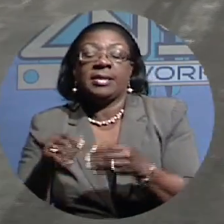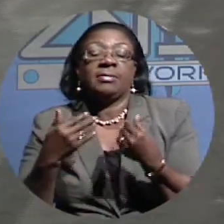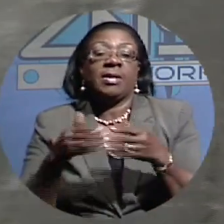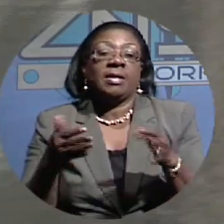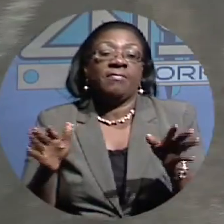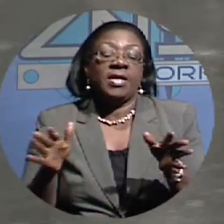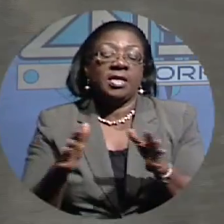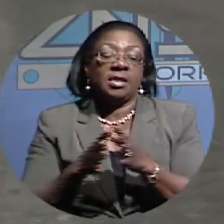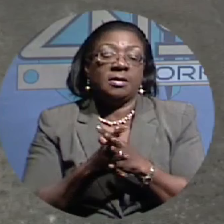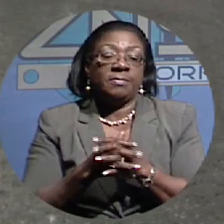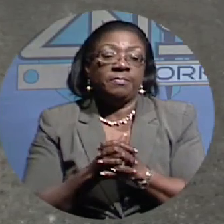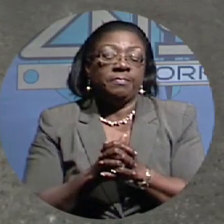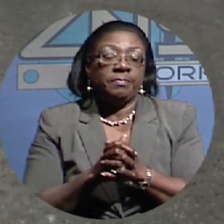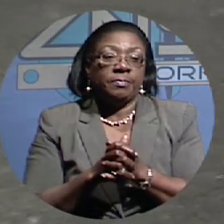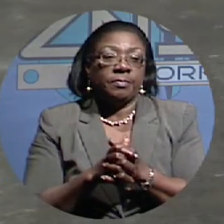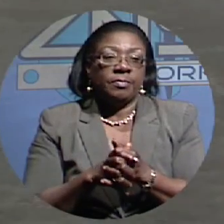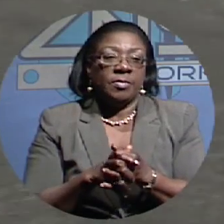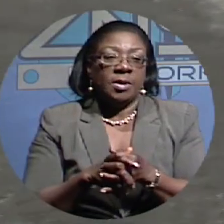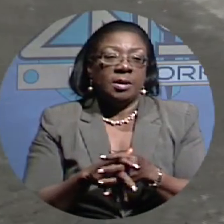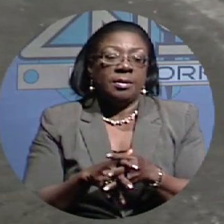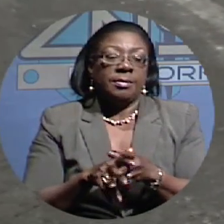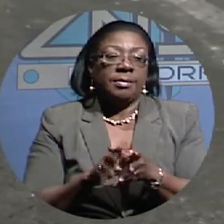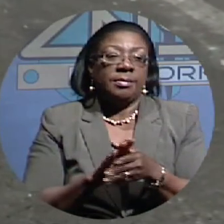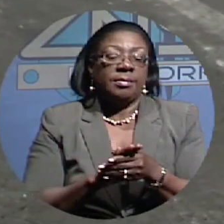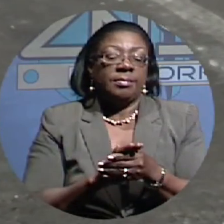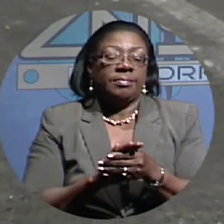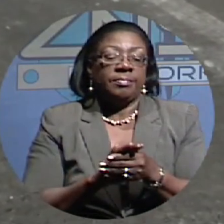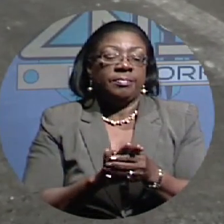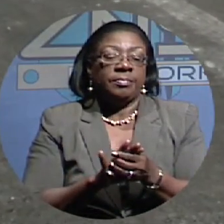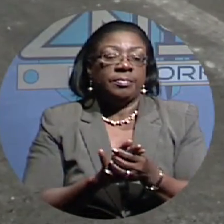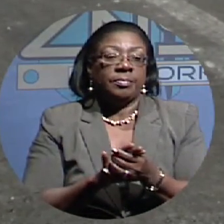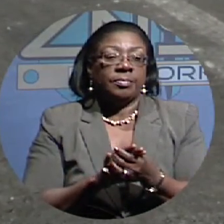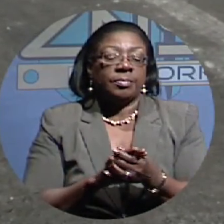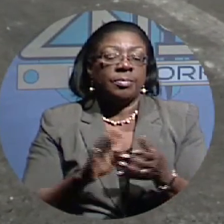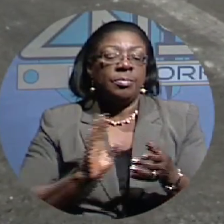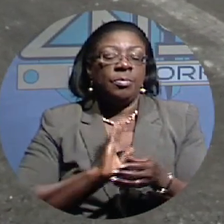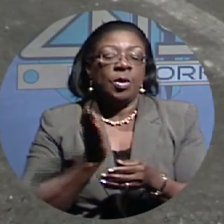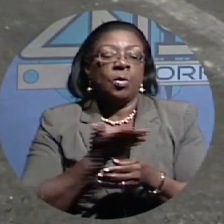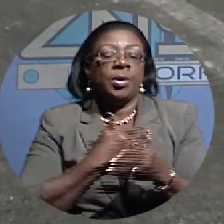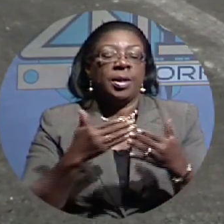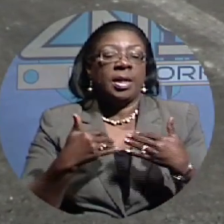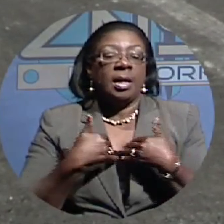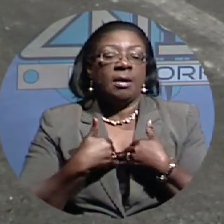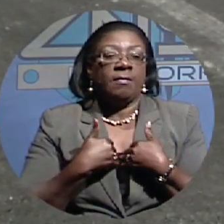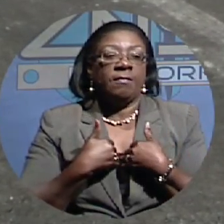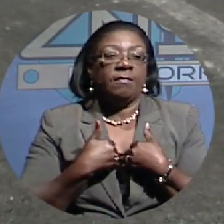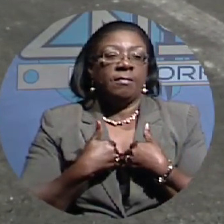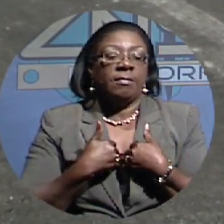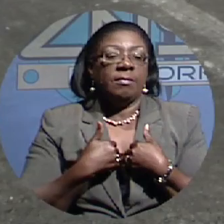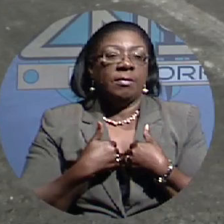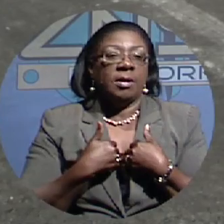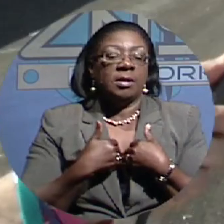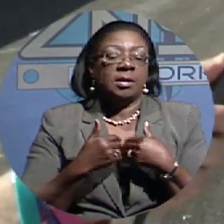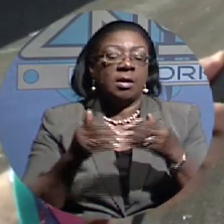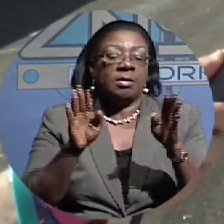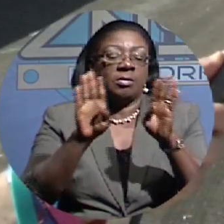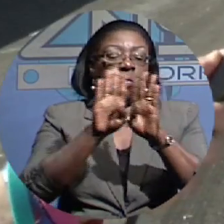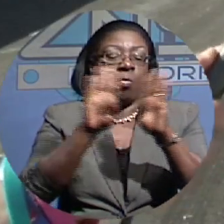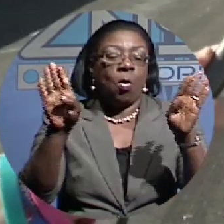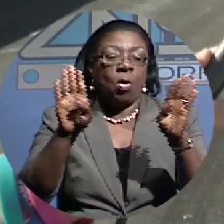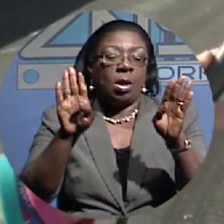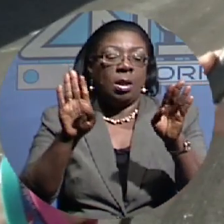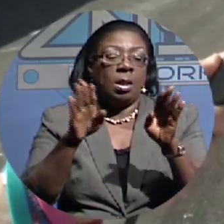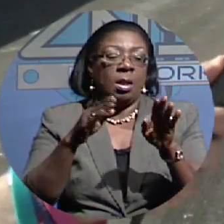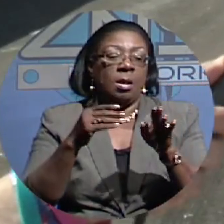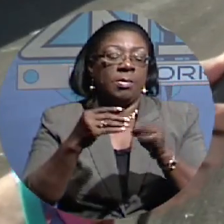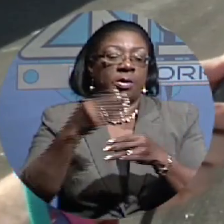sand pit, gravel pit, safety fences, that sort of stuff. We're going to have a sound absorptive wall between us and the